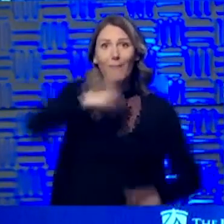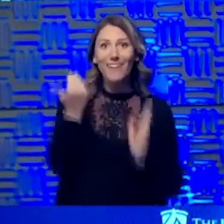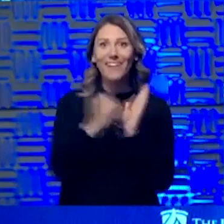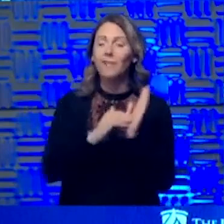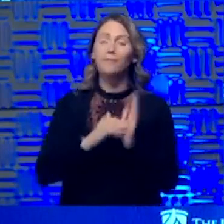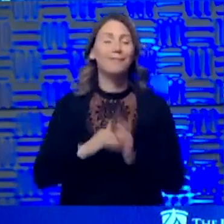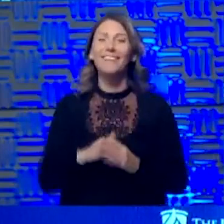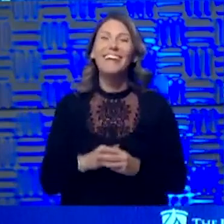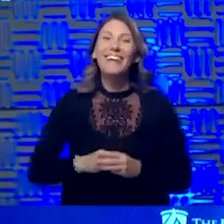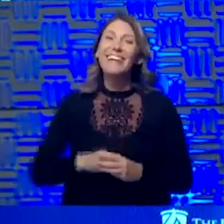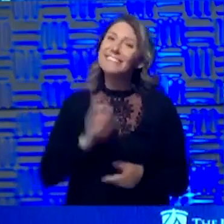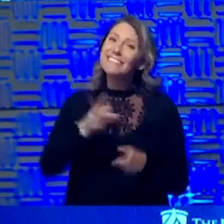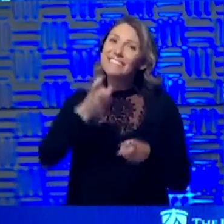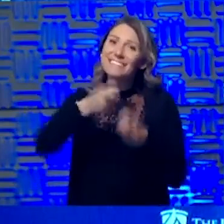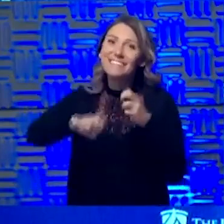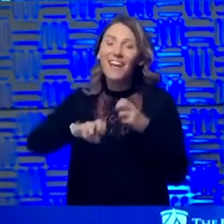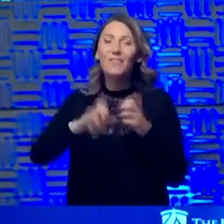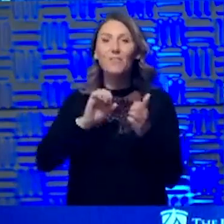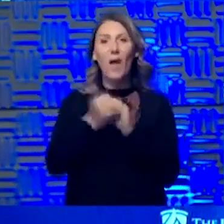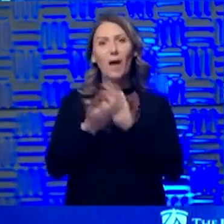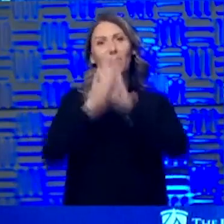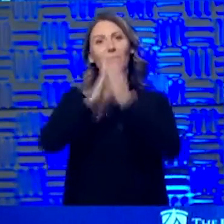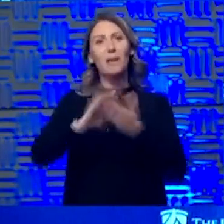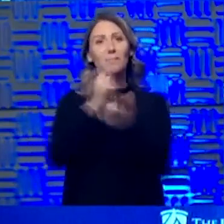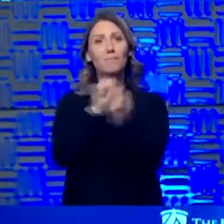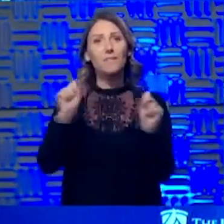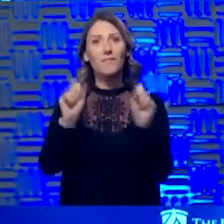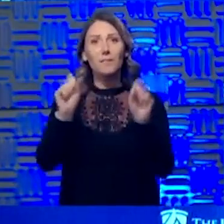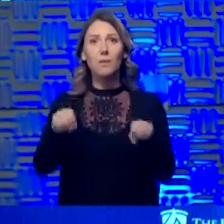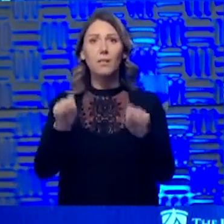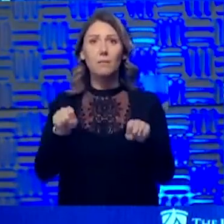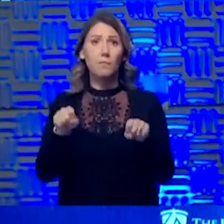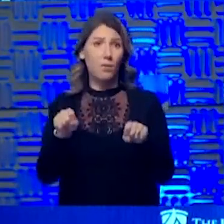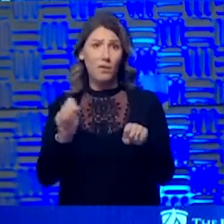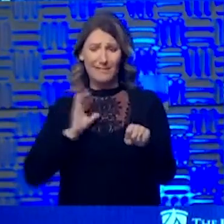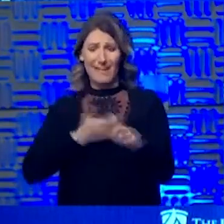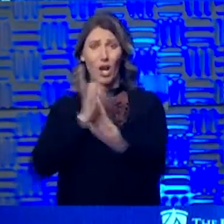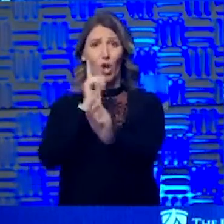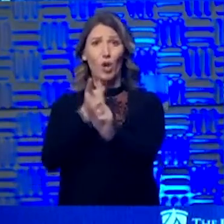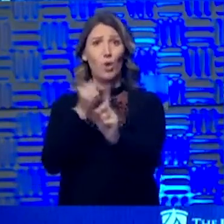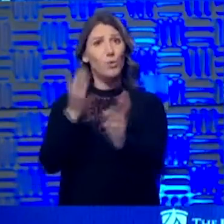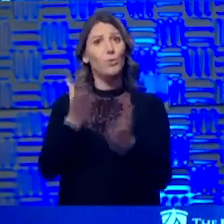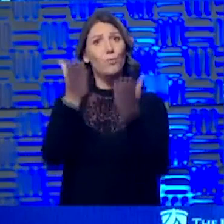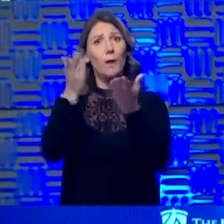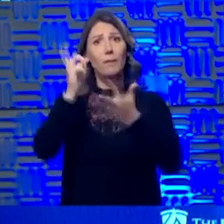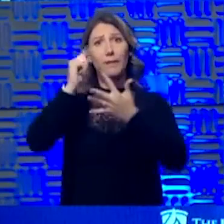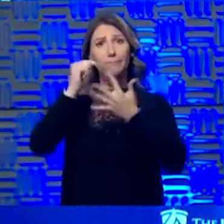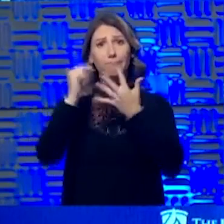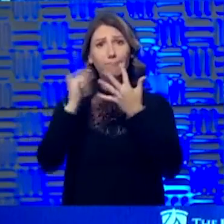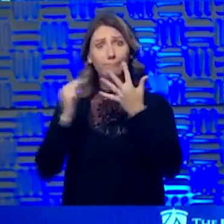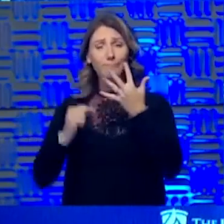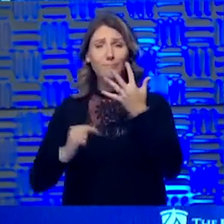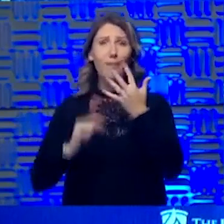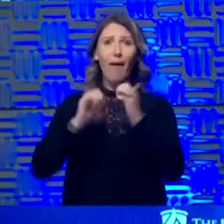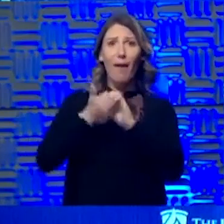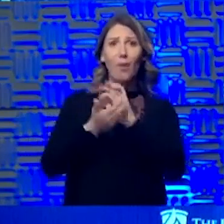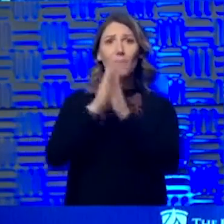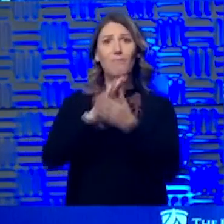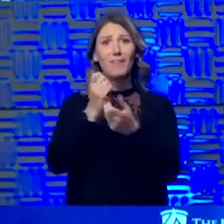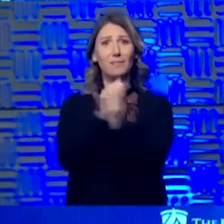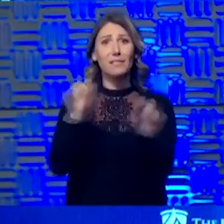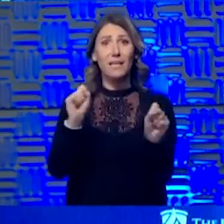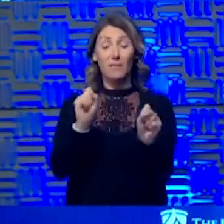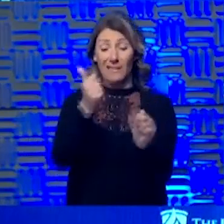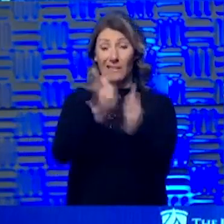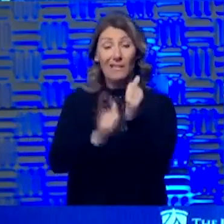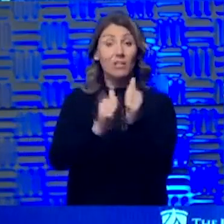have to find out how you can be as safe as possible. And that's what we're trying to really do is here's the recommendations for being as safe as possible. And each person has to